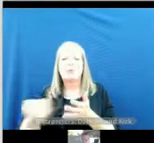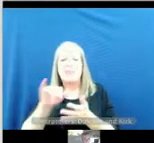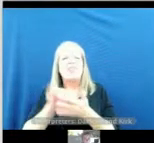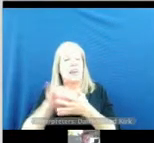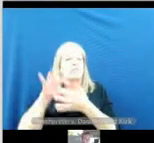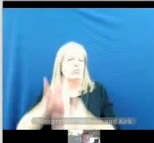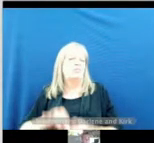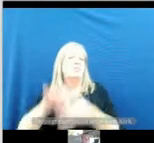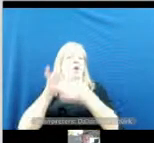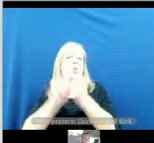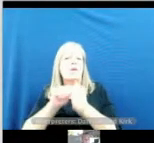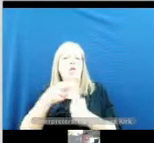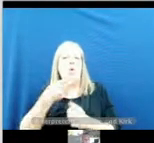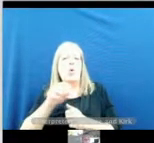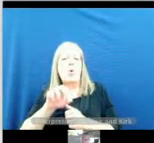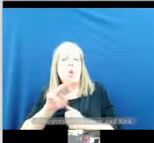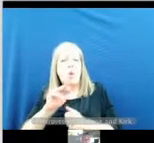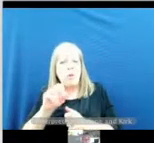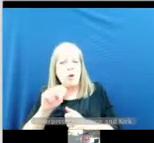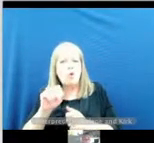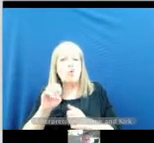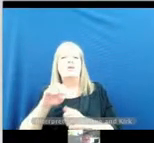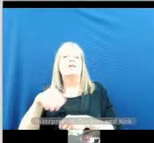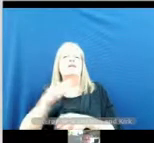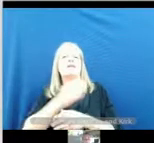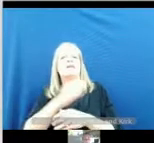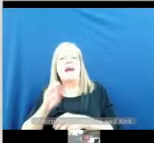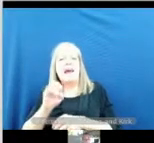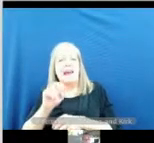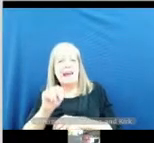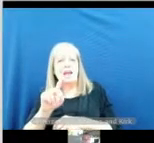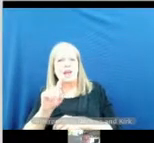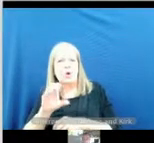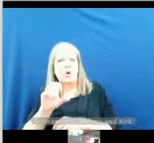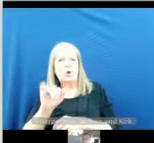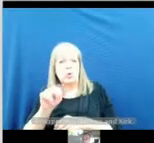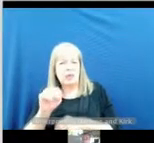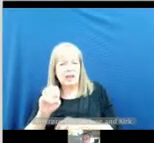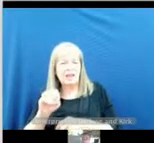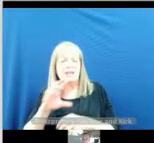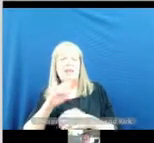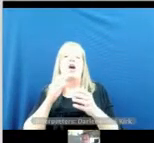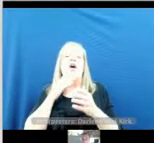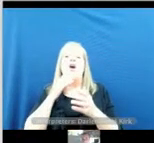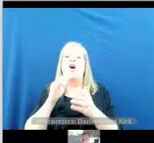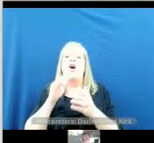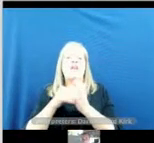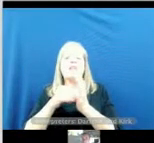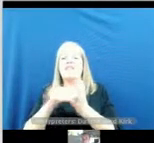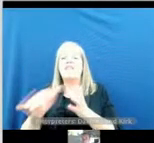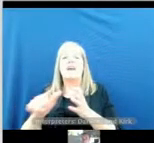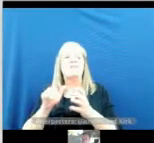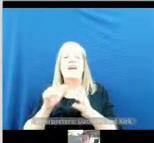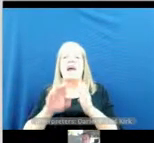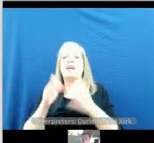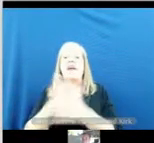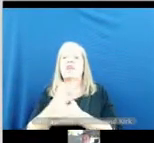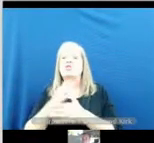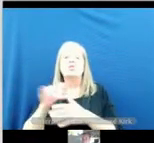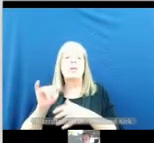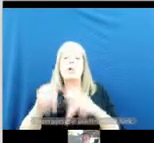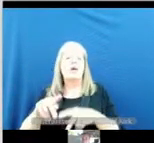system, endocrine system, and oftentimes that the genitalia is delayed in development or will not be